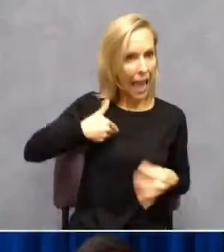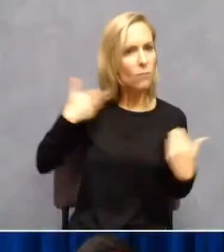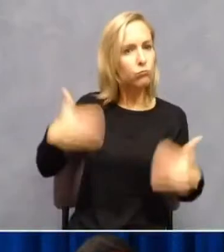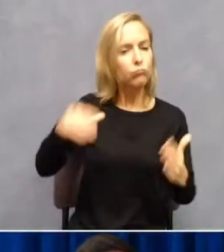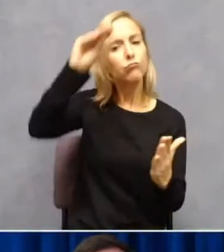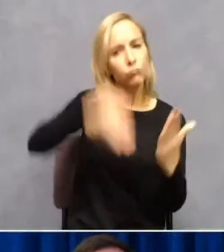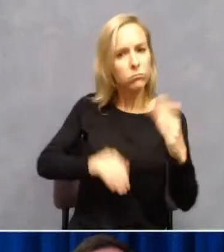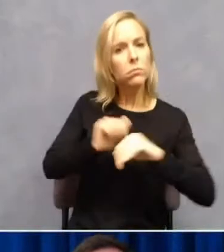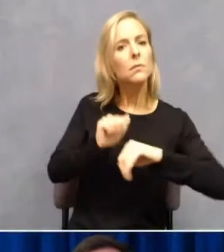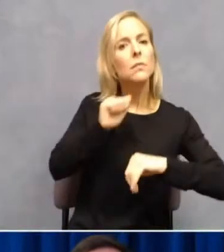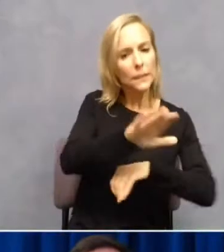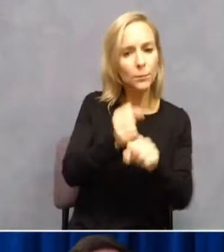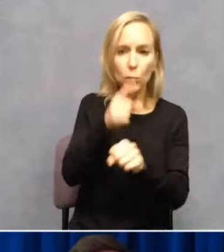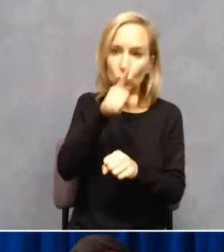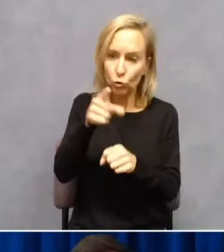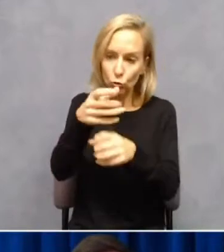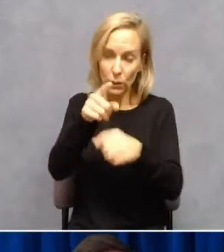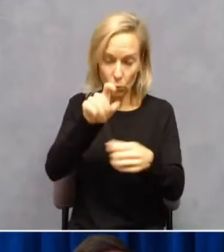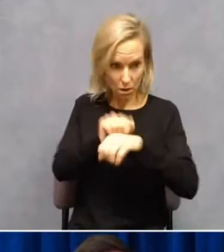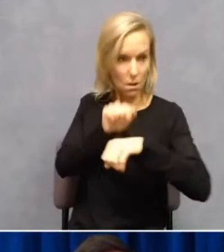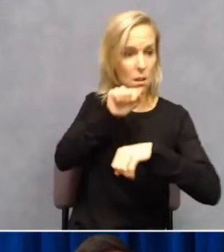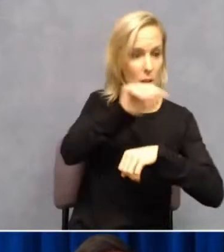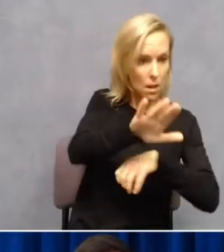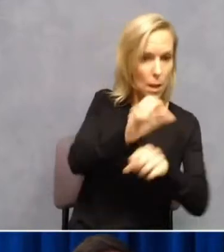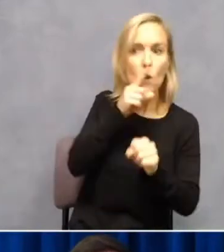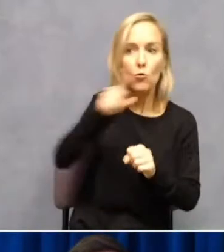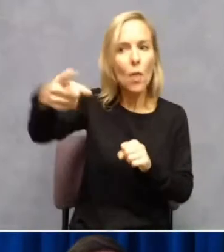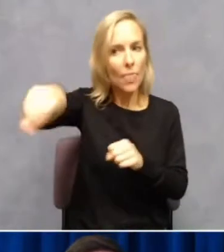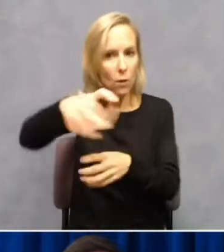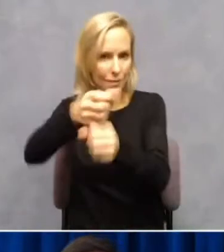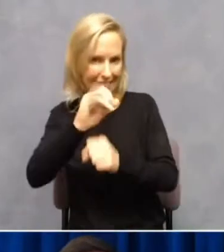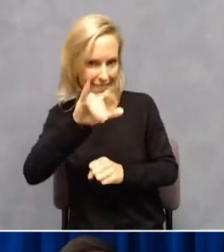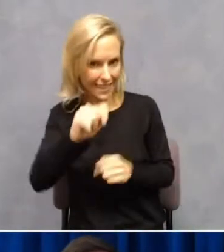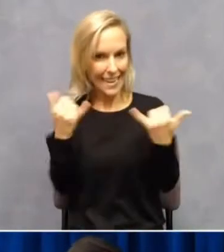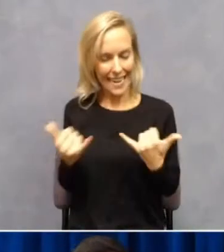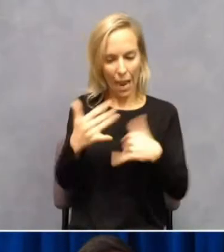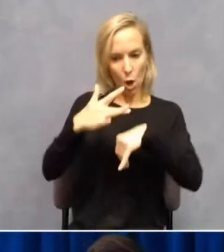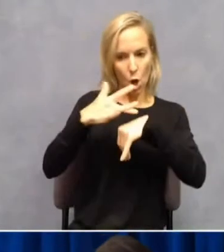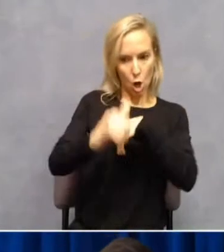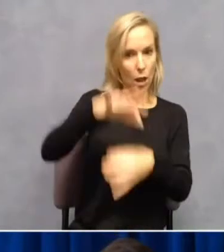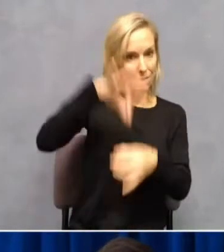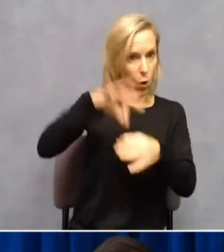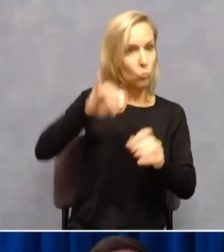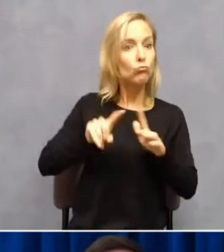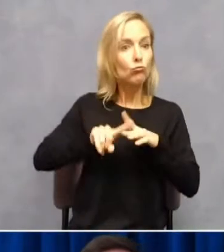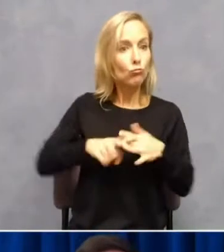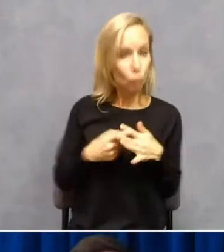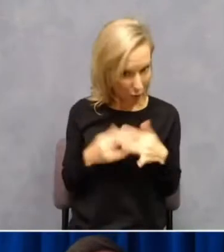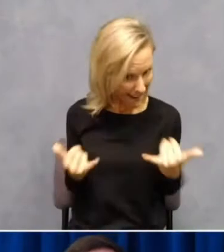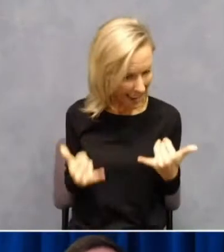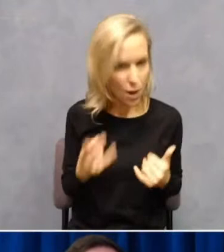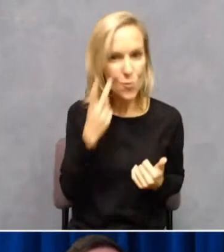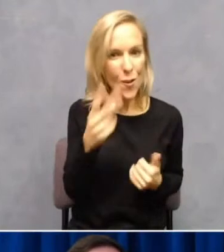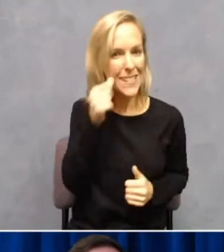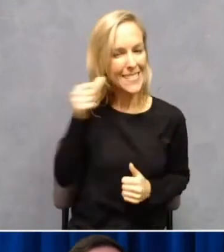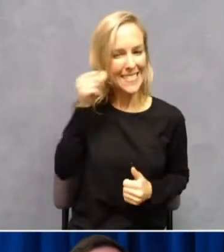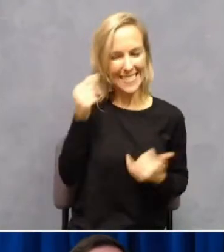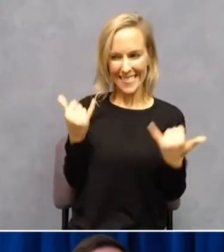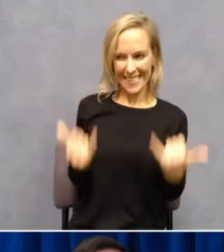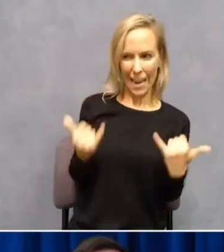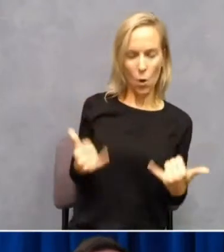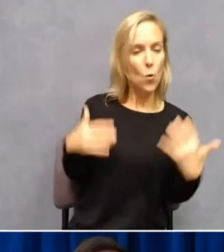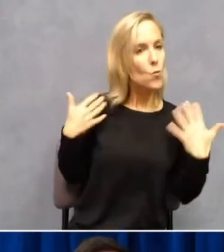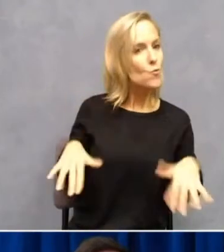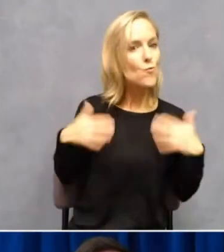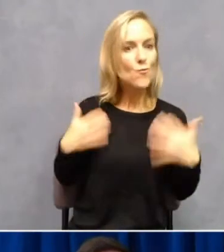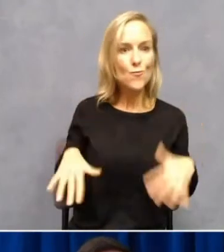received. Now, our early voting has started, and we saw yesterday and today some significant